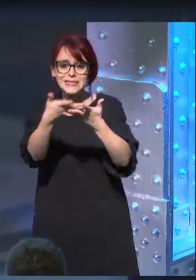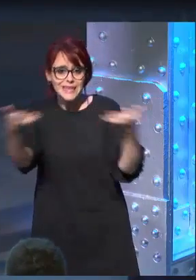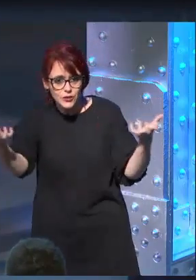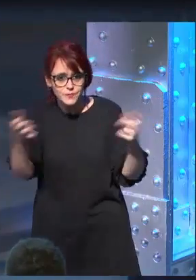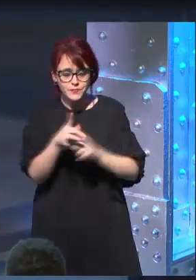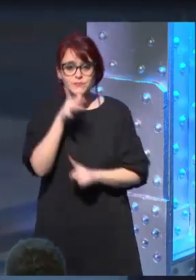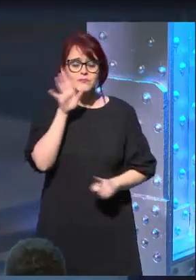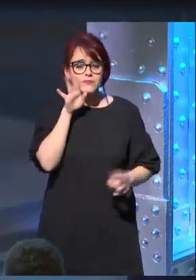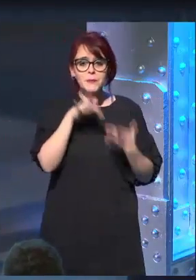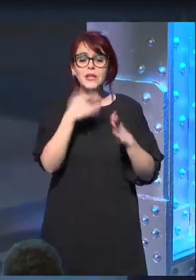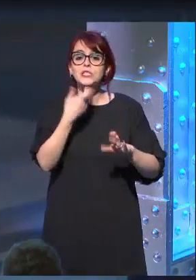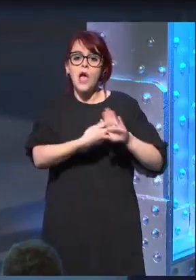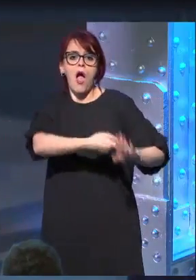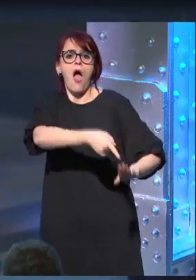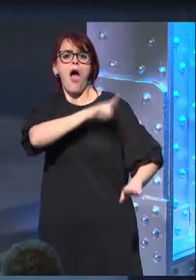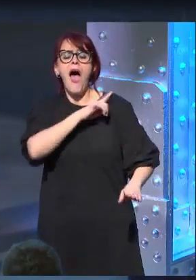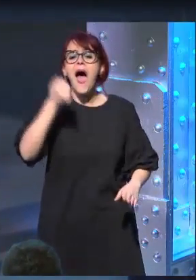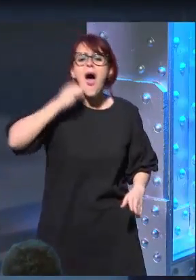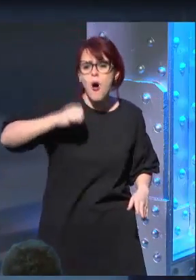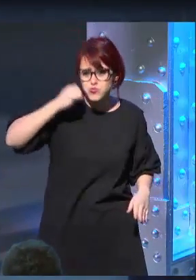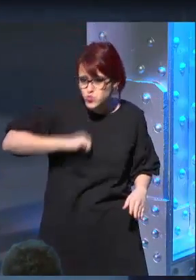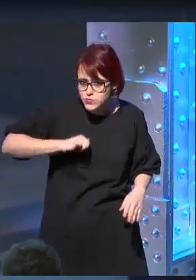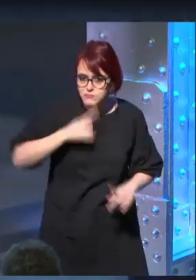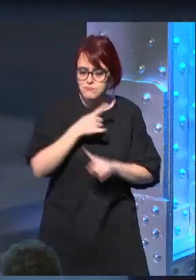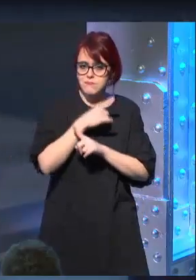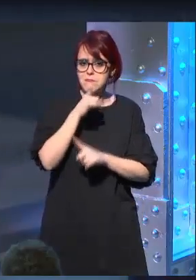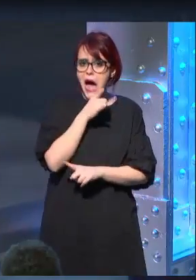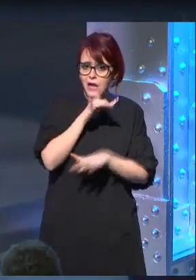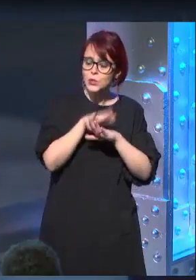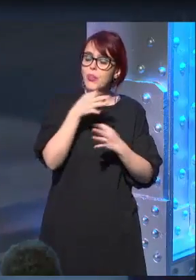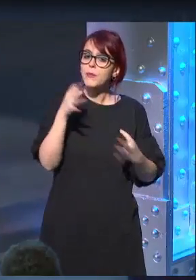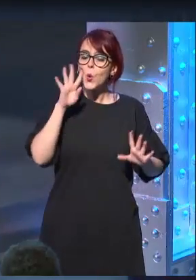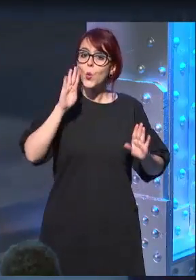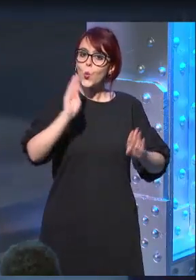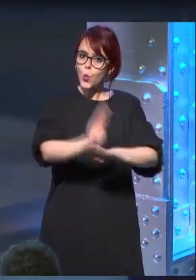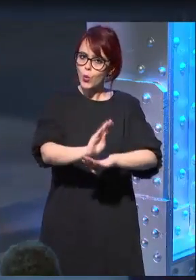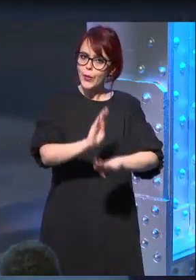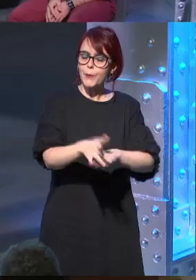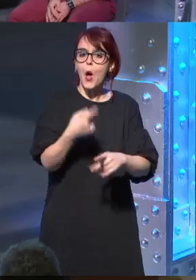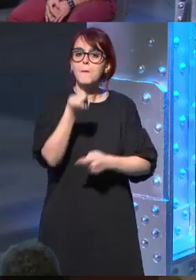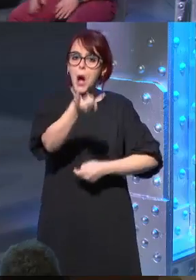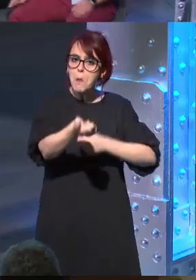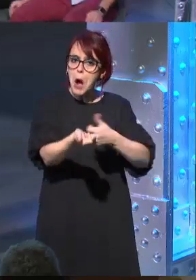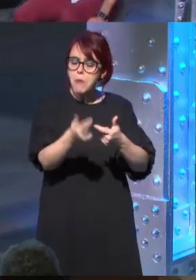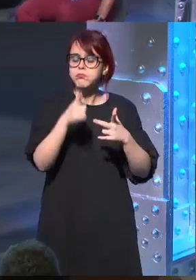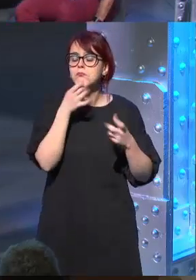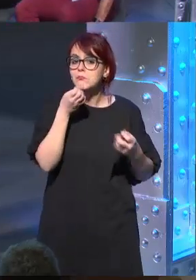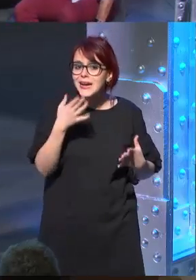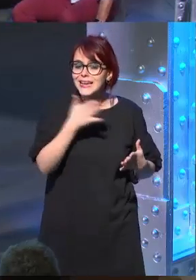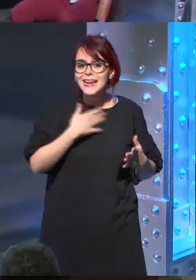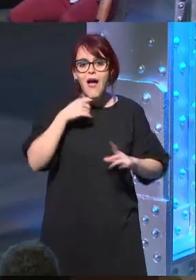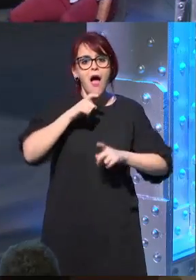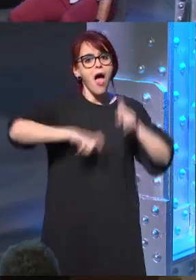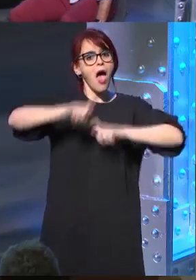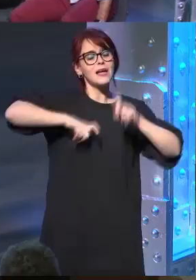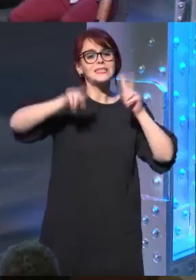likes and the positive comments that they receive. But anything in excess can be harmful, so we need to be very